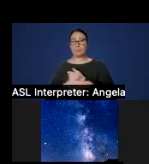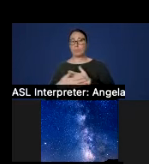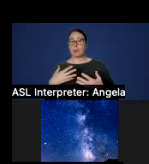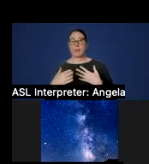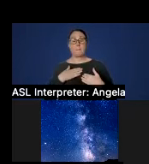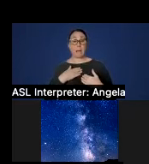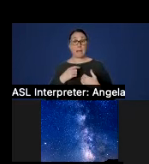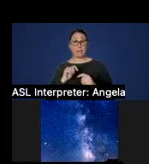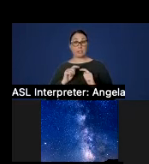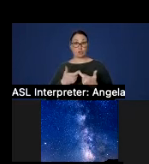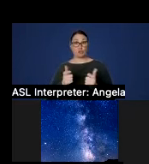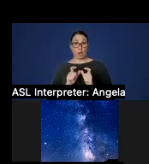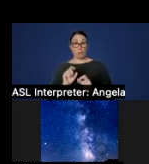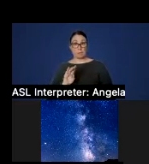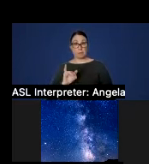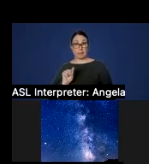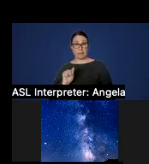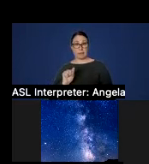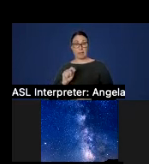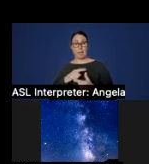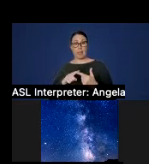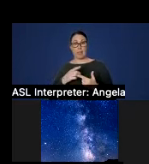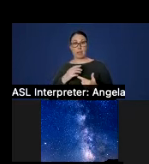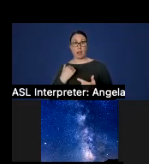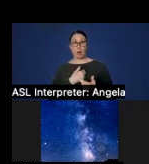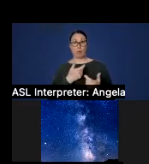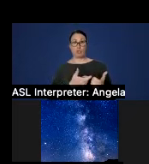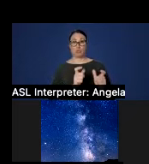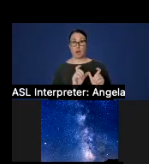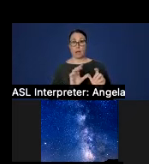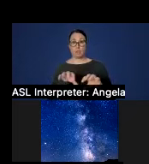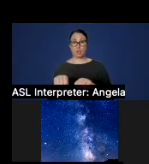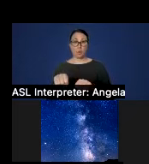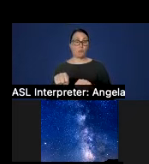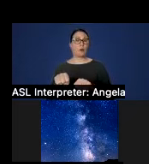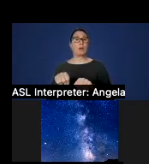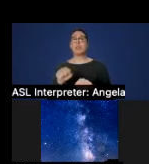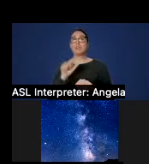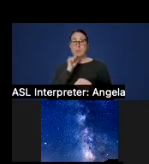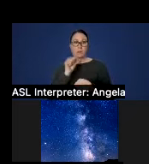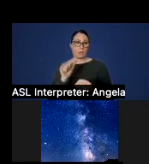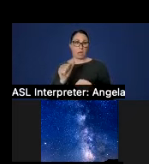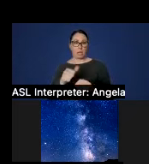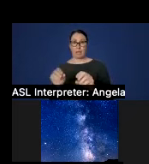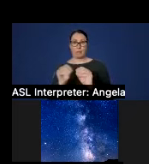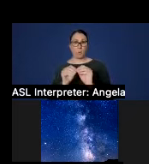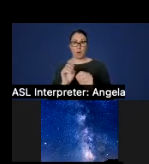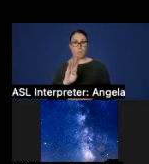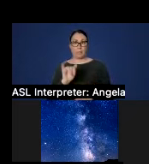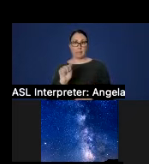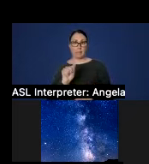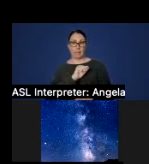and then our tribe took it over. So they're no longer BIA officers. So